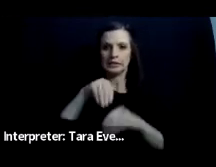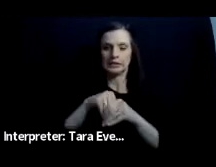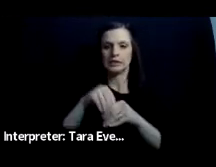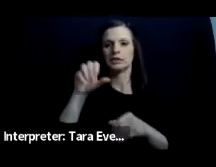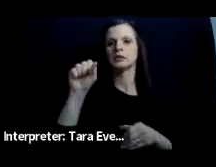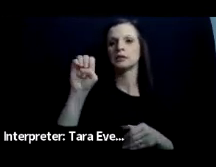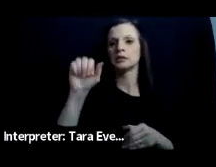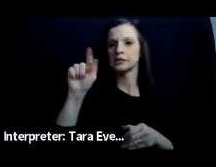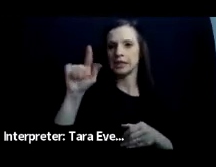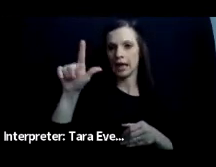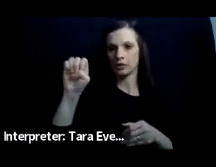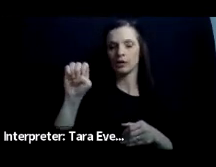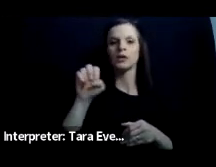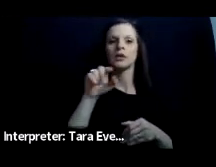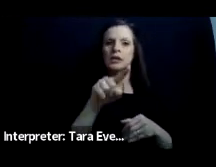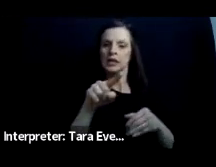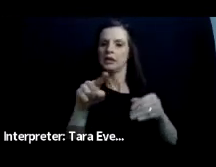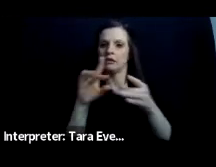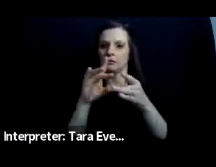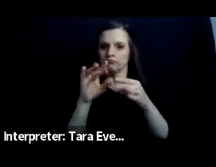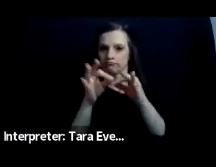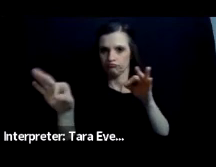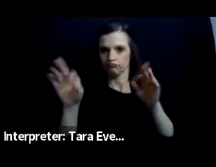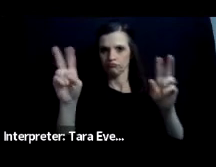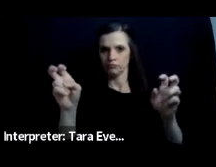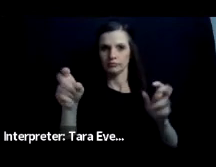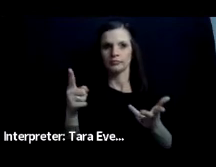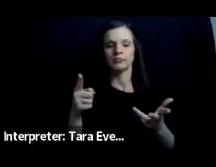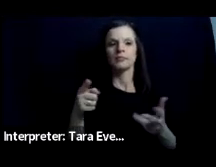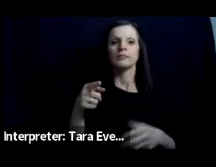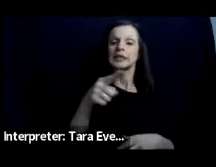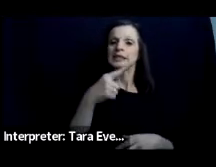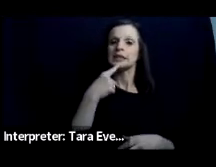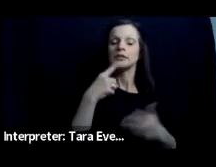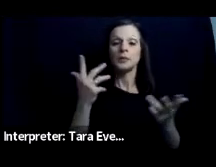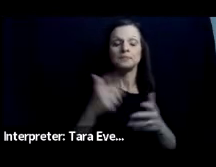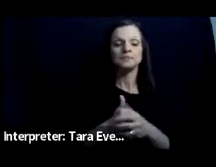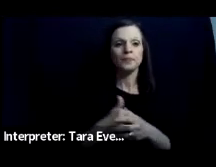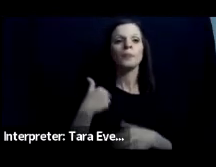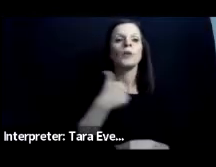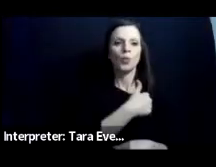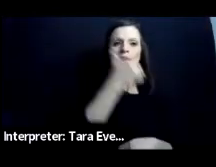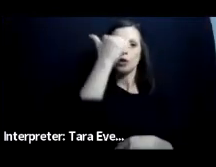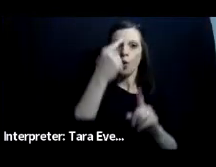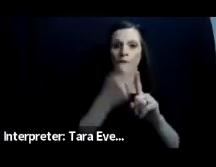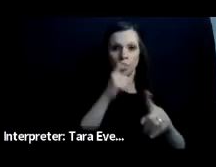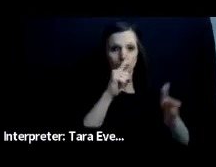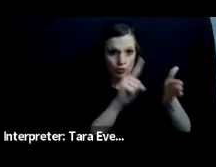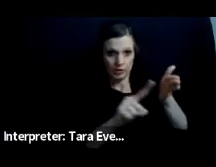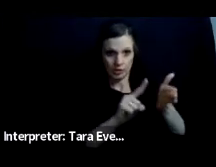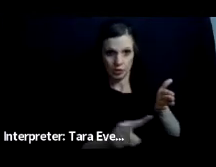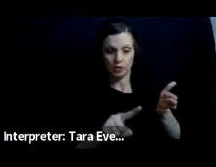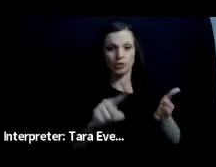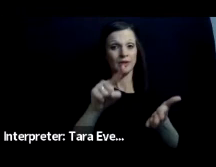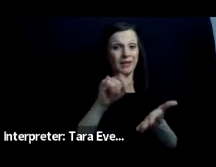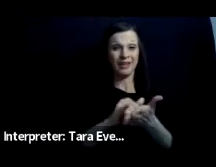He made this statement, which is sort of takes care of it. We know from research that has been conducted by some of the